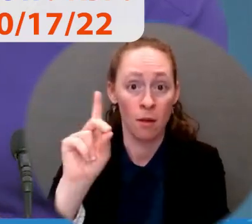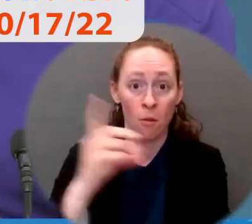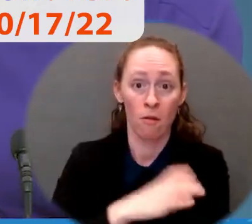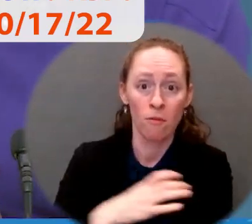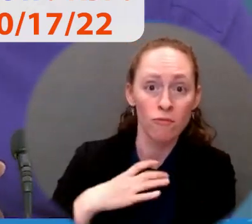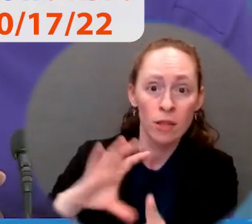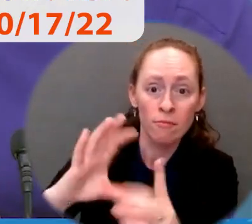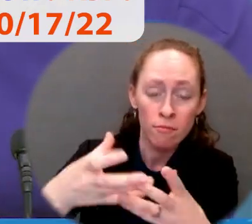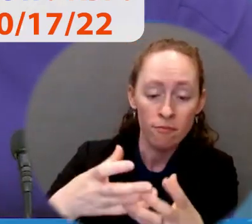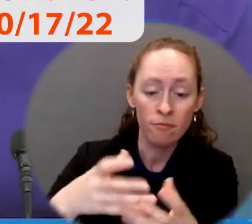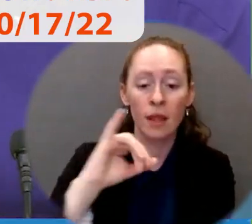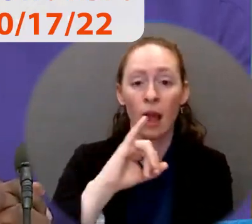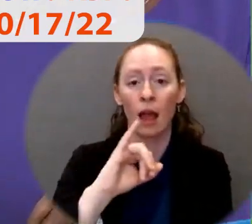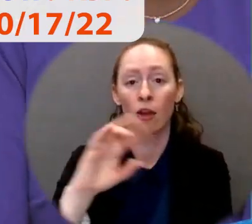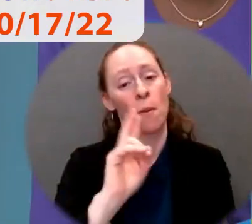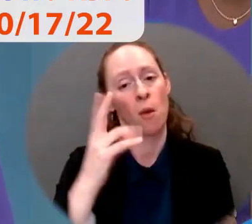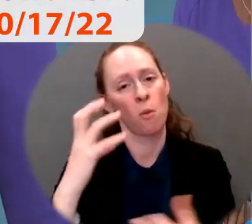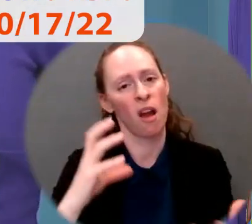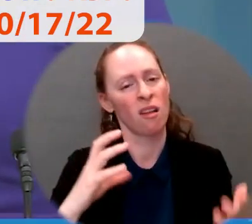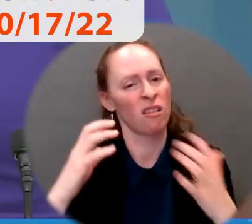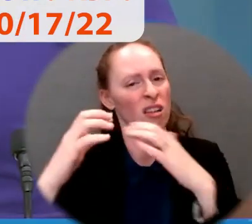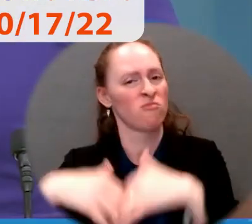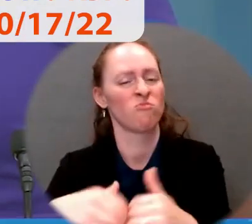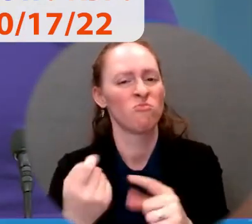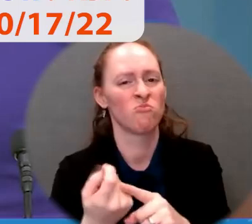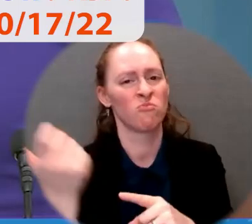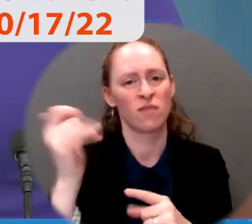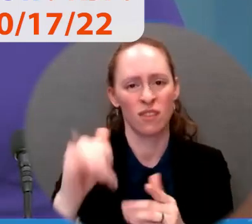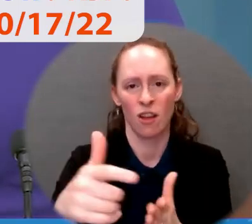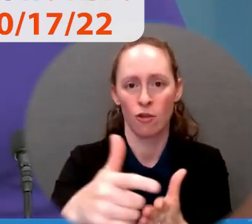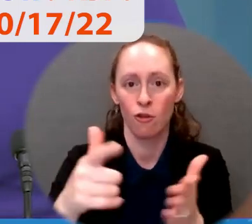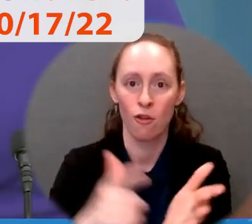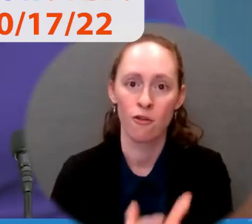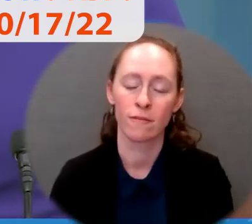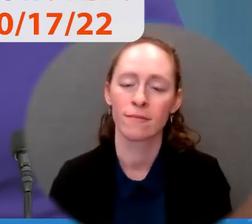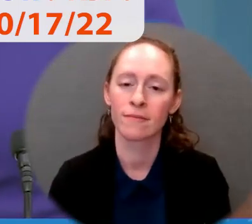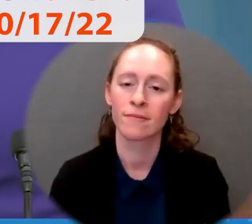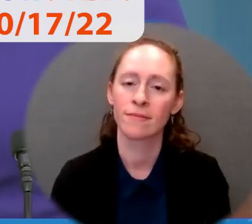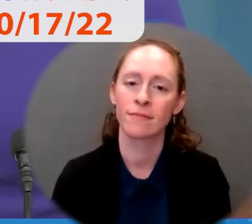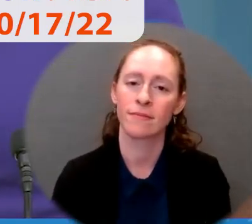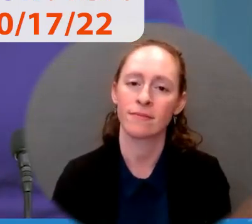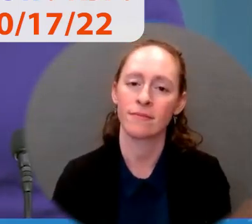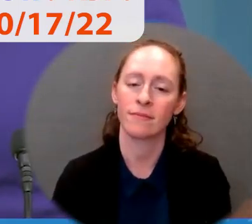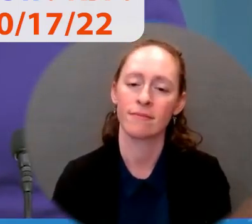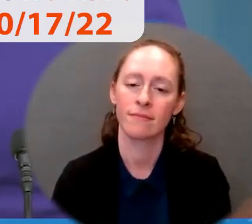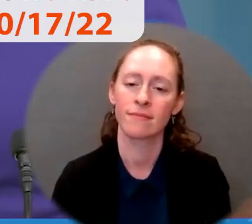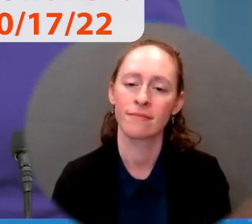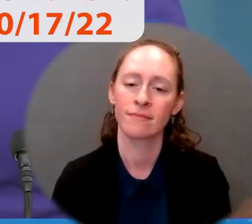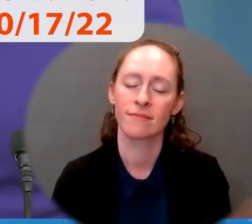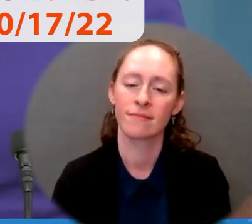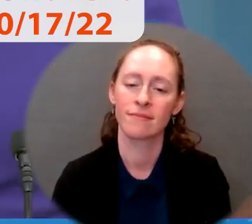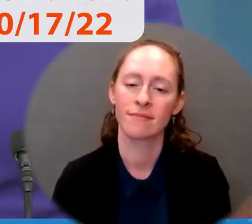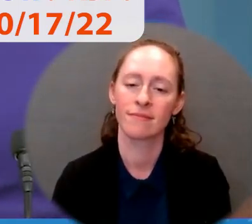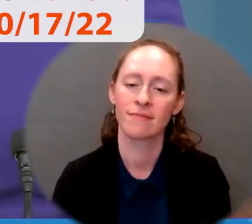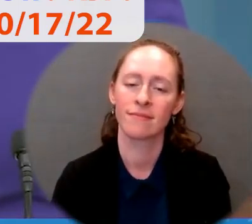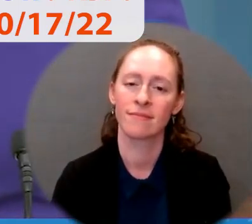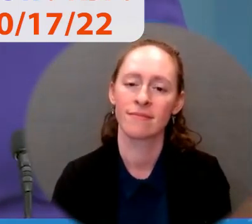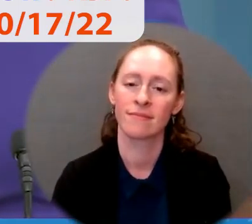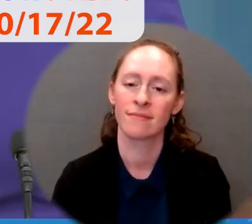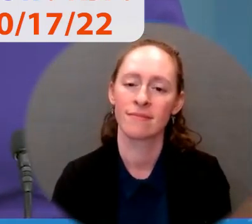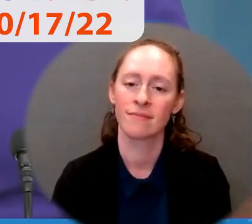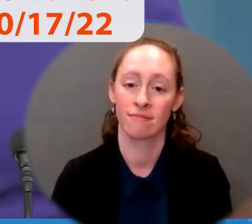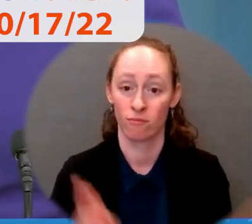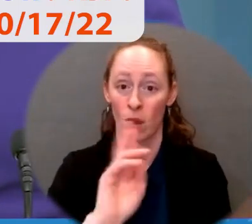about the Inflation Reduction Act, which is how Republicans are actually going to make things